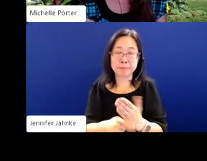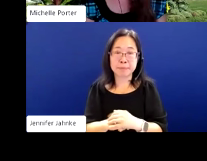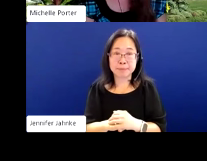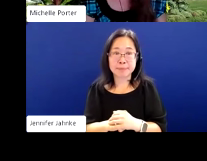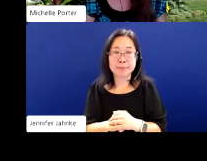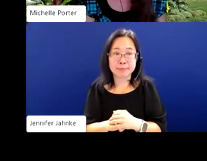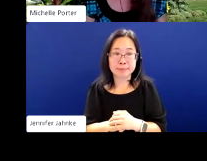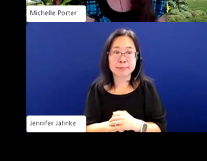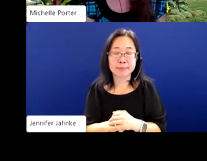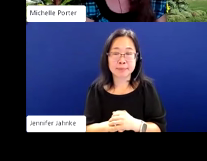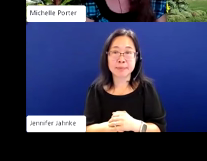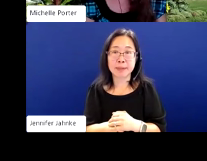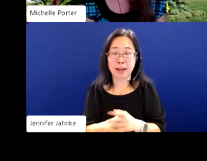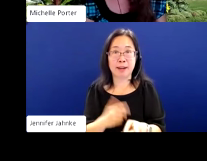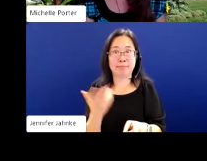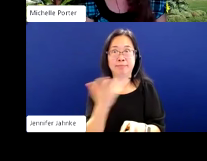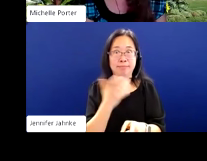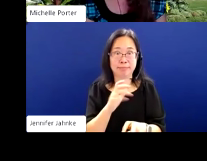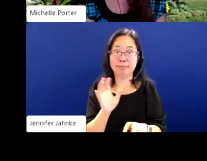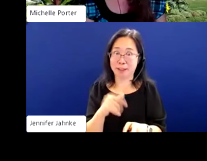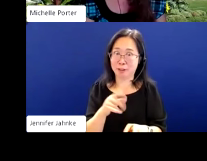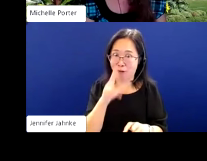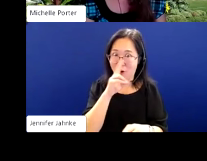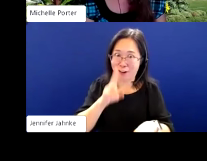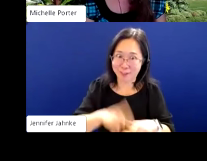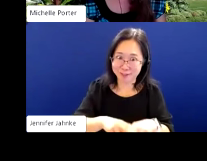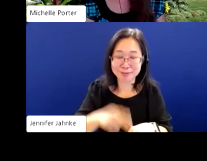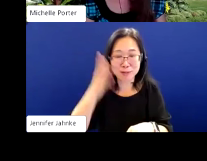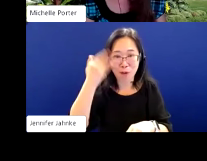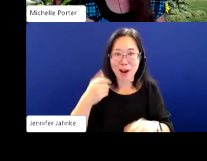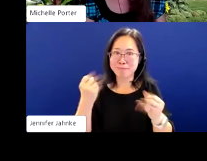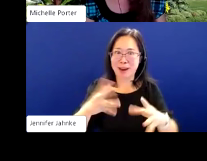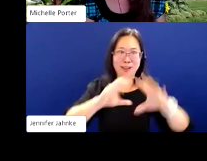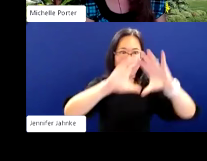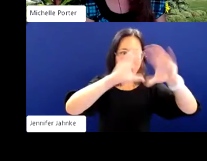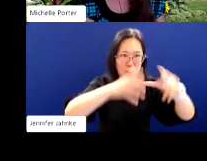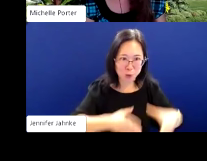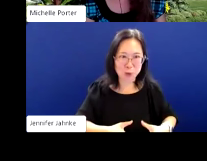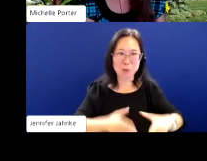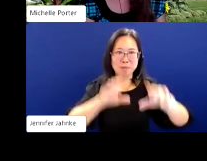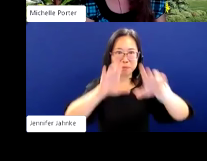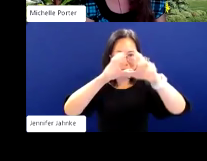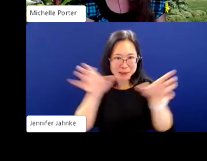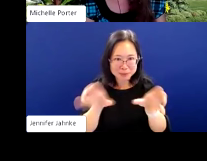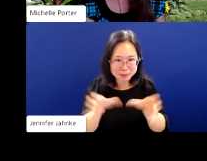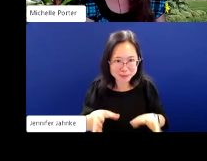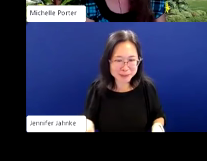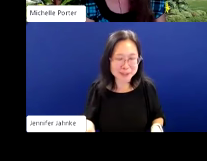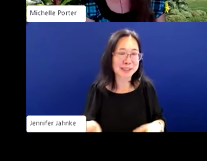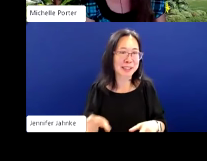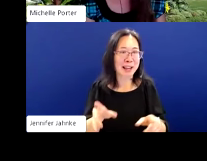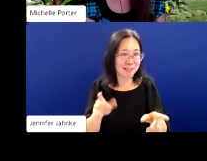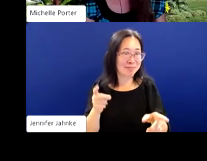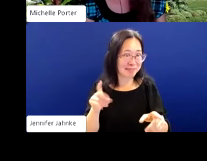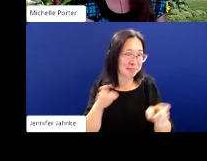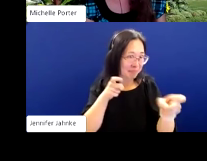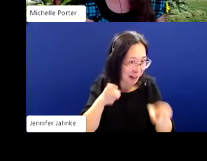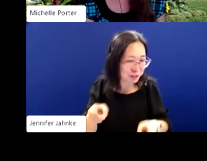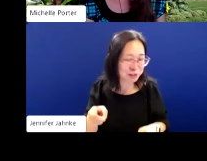was logistically a lot of fun because we had breakout groups, but we managed it and it actually went